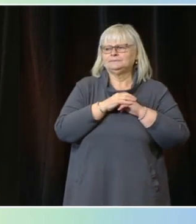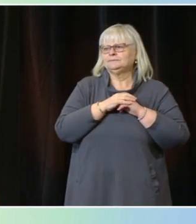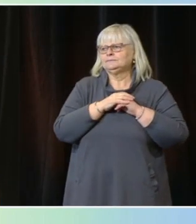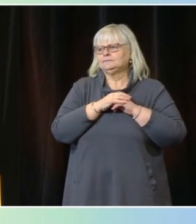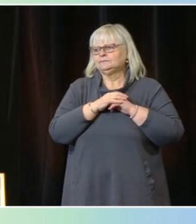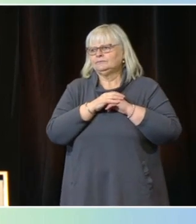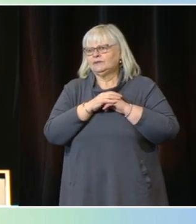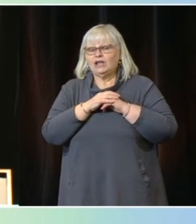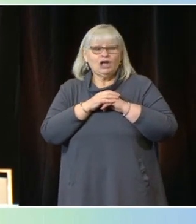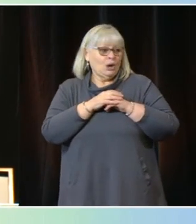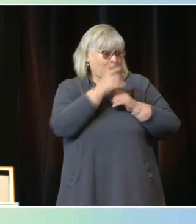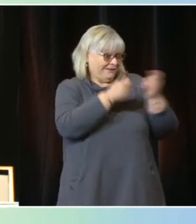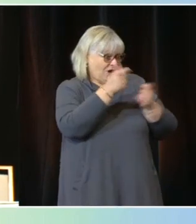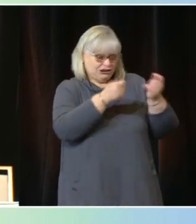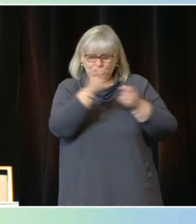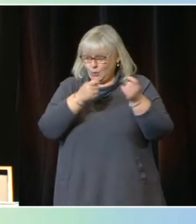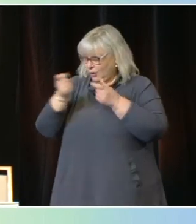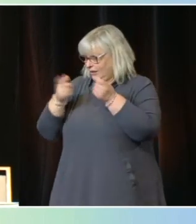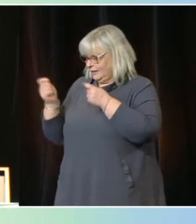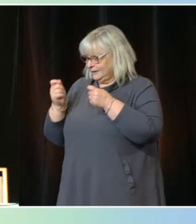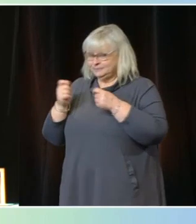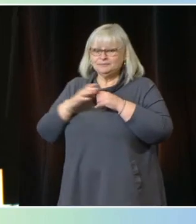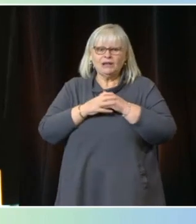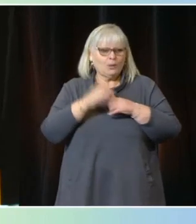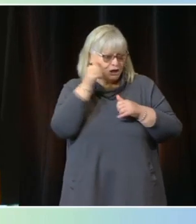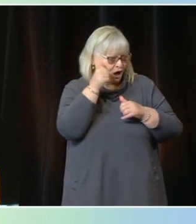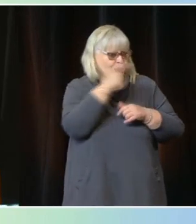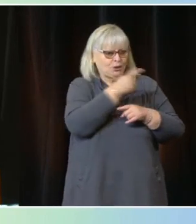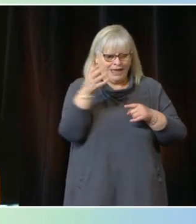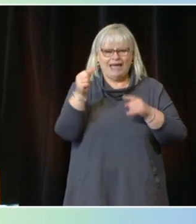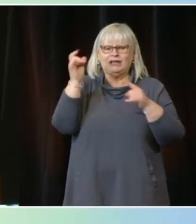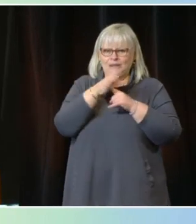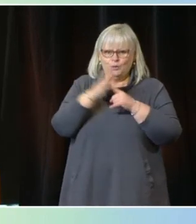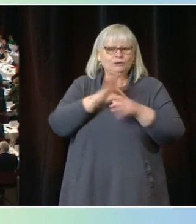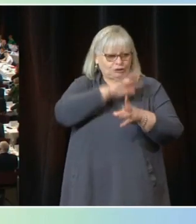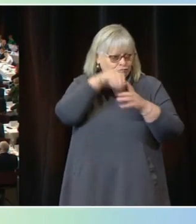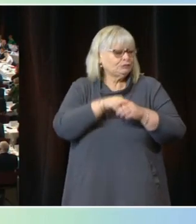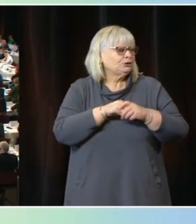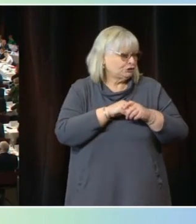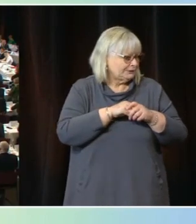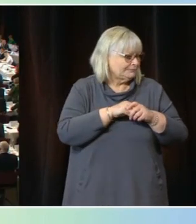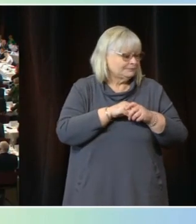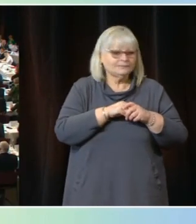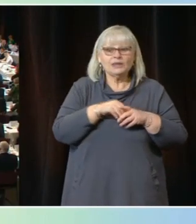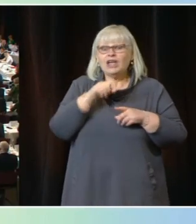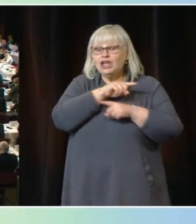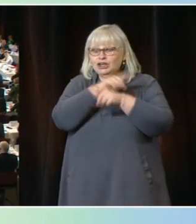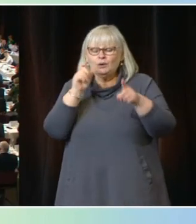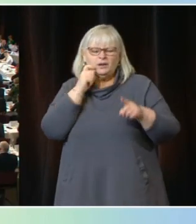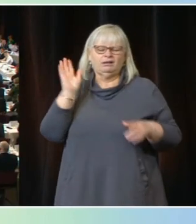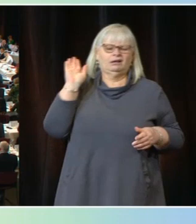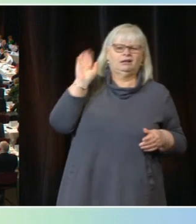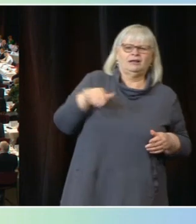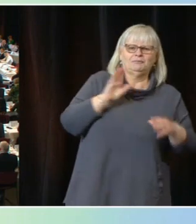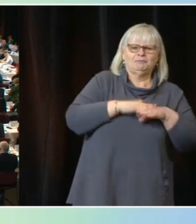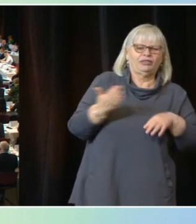we wouldn't have invited you here if we didn't think you had an important contribution to make and you wouldn't have come here if